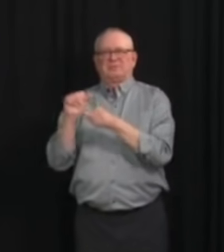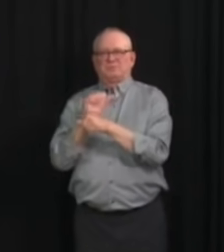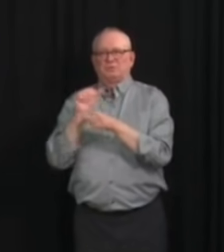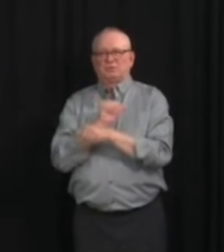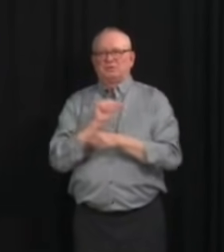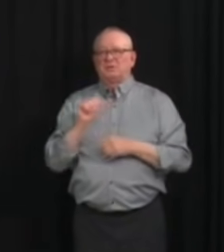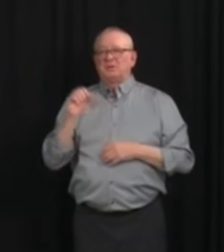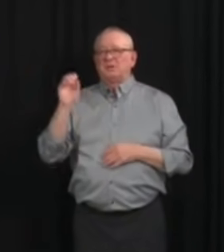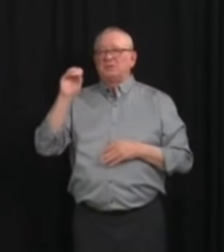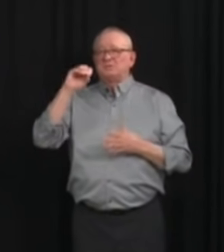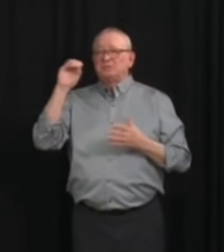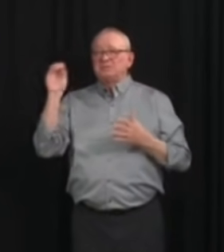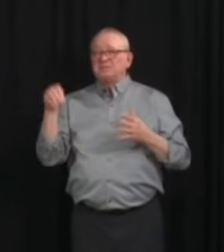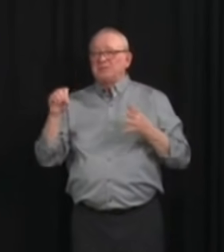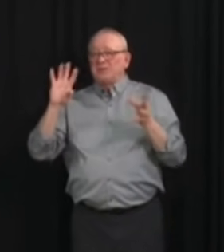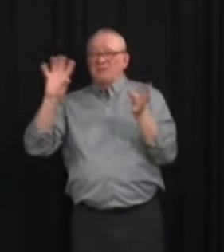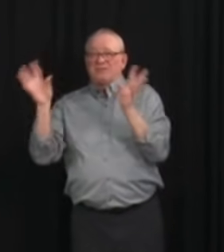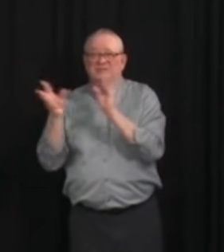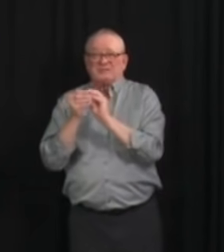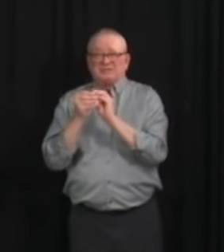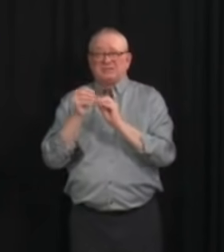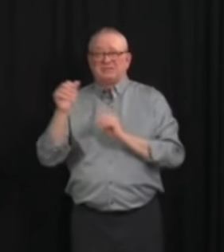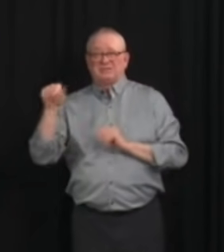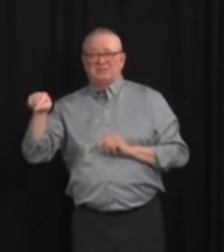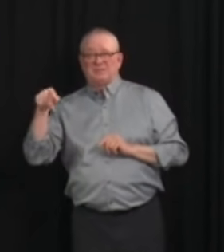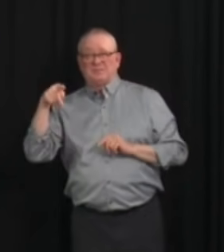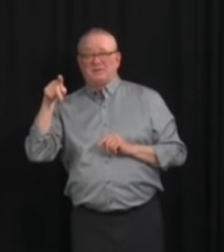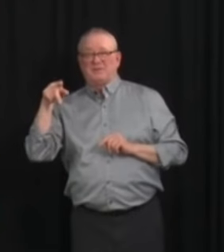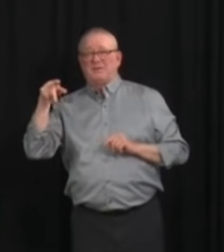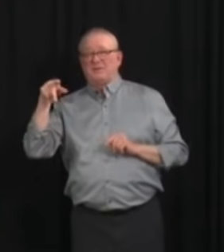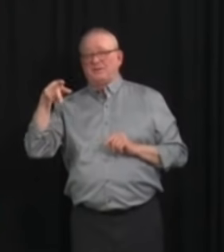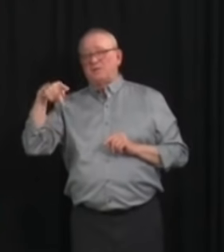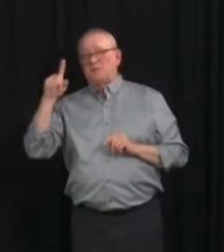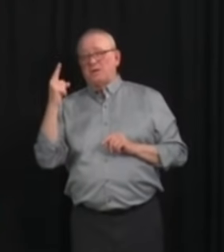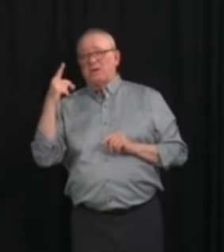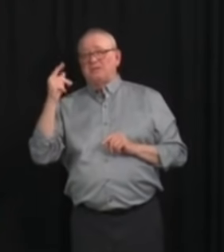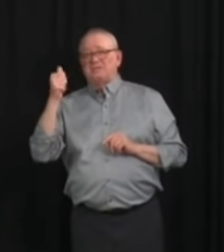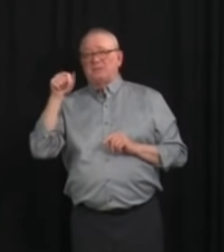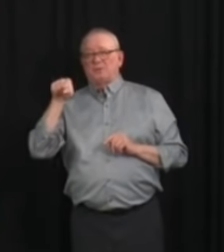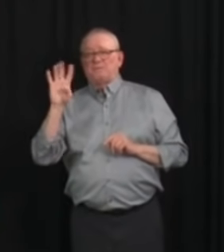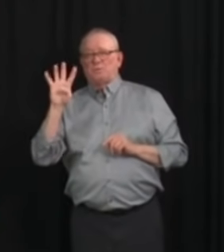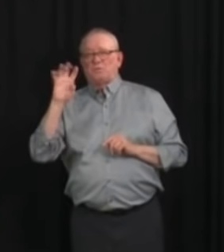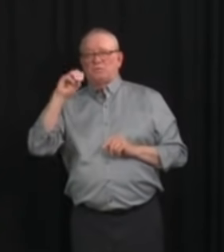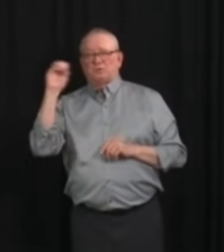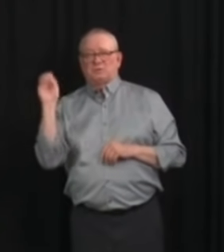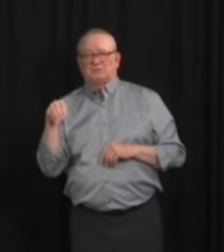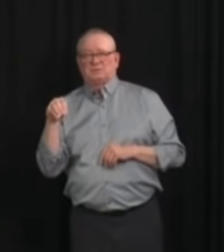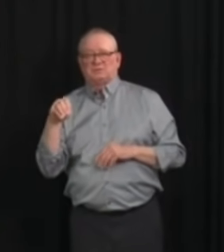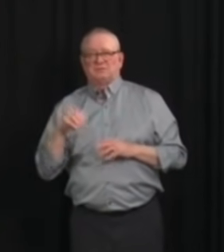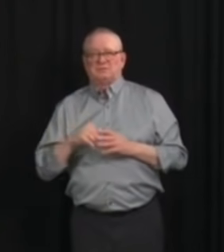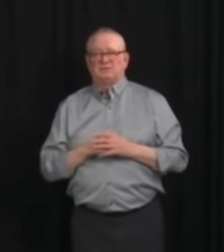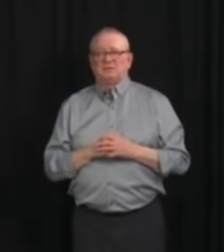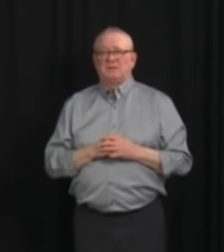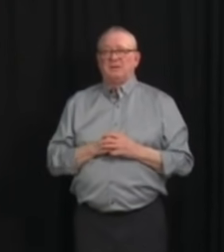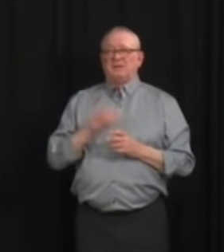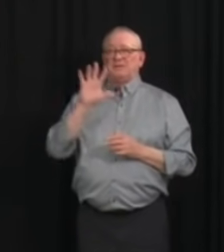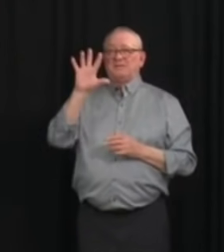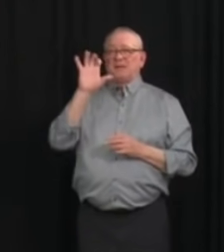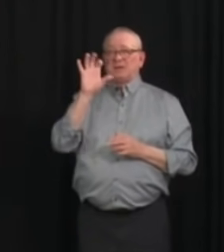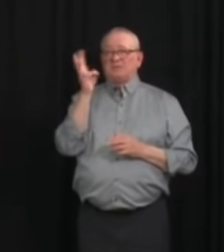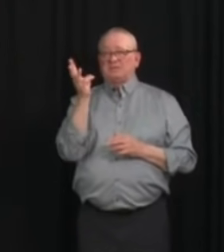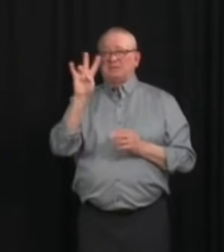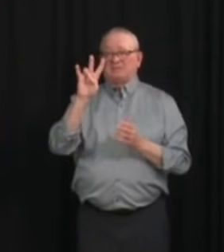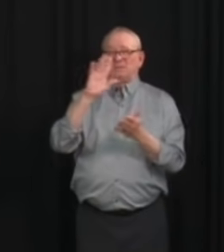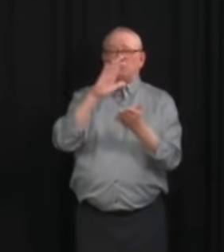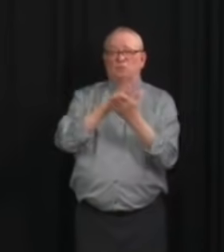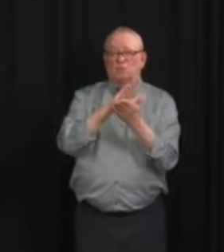10.4%. There are now active alerts or outbreaks in 567 schools, which represents 23% of all schools in